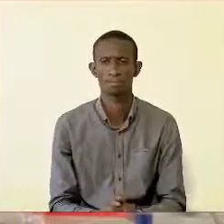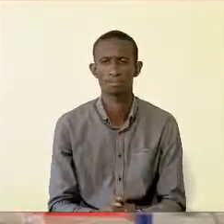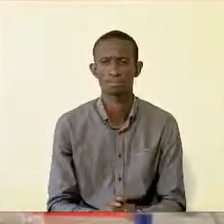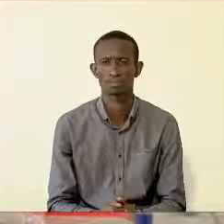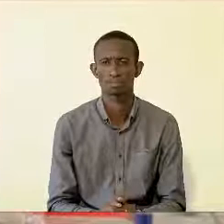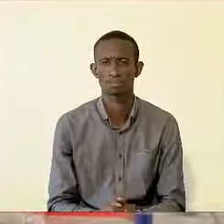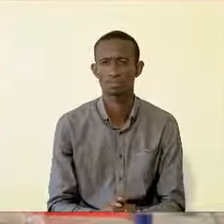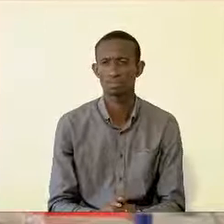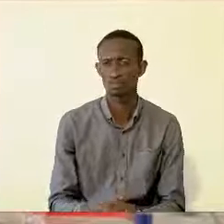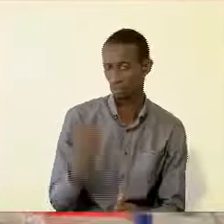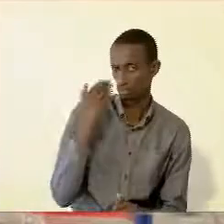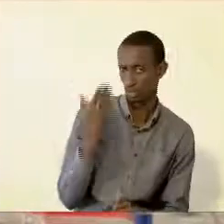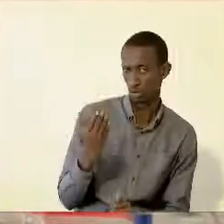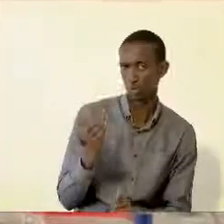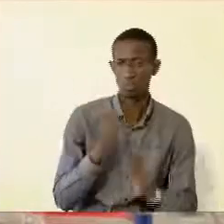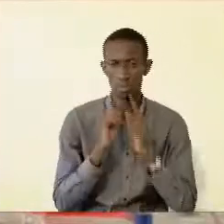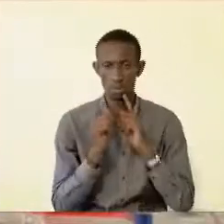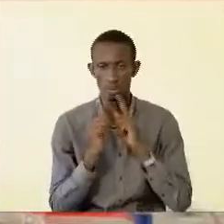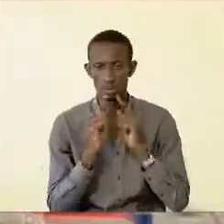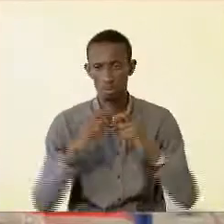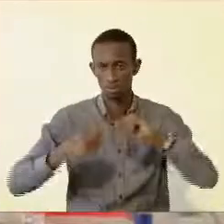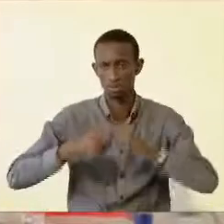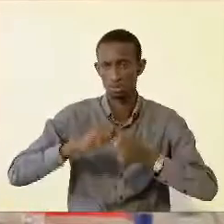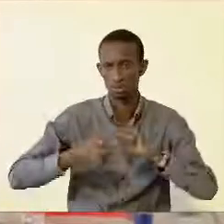the occurrence of the alkali metals.